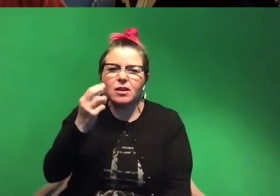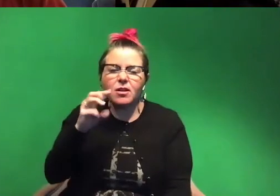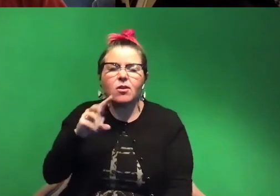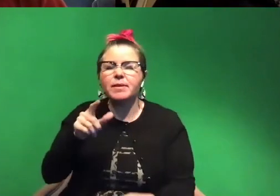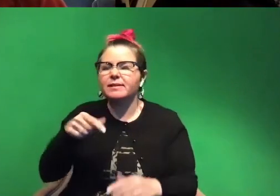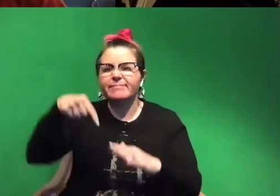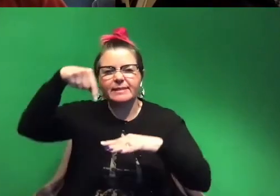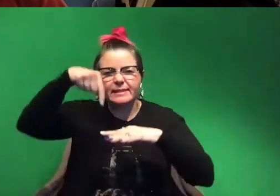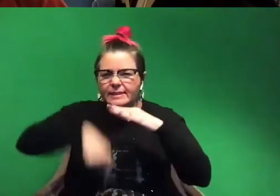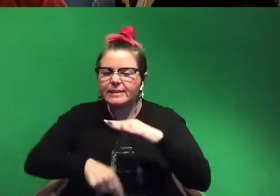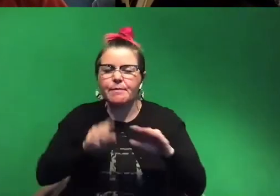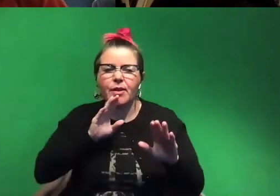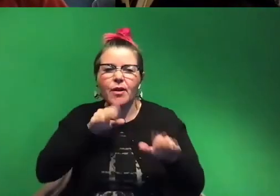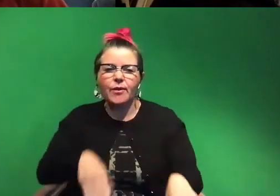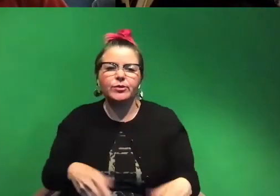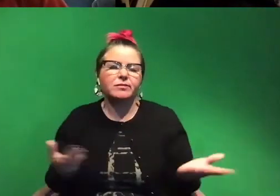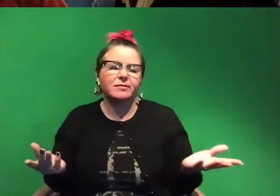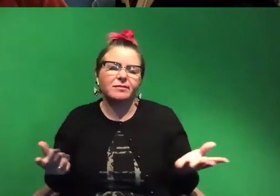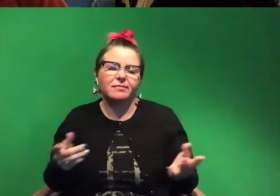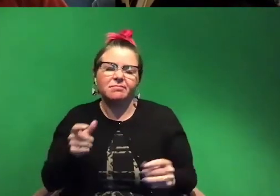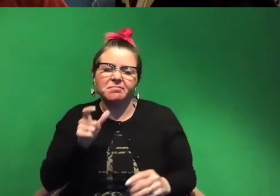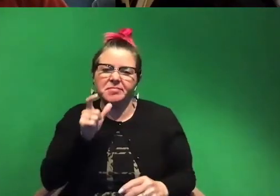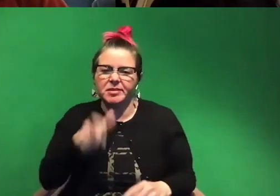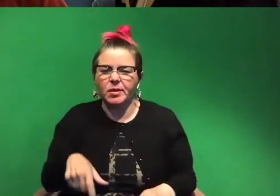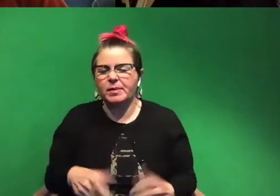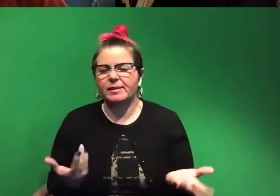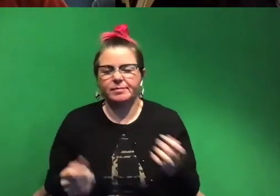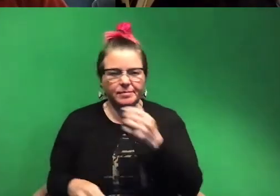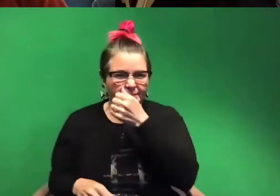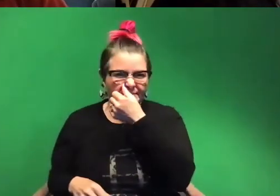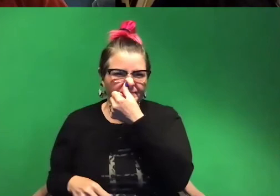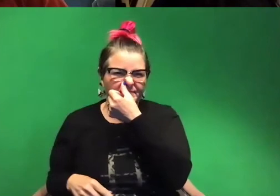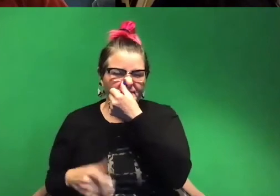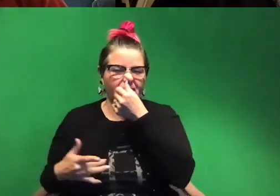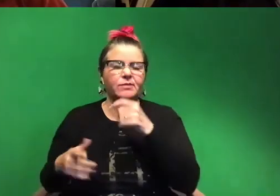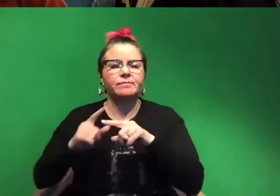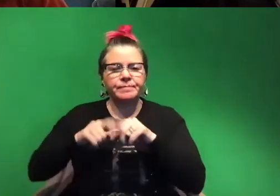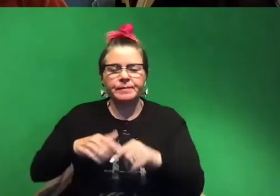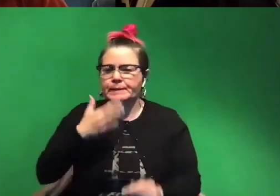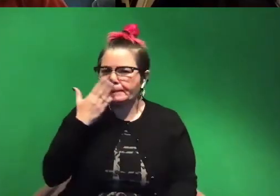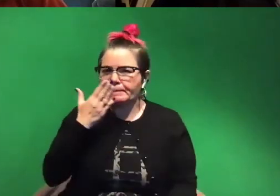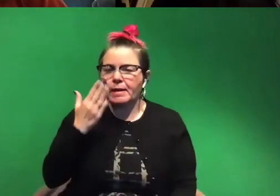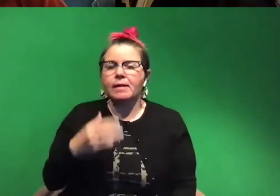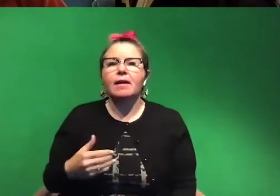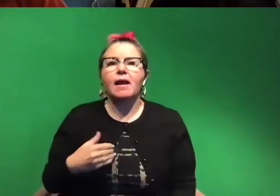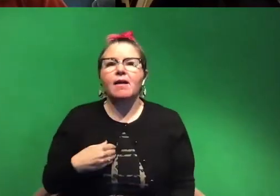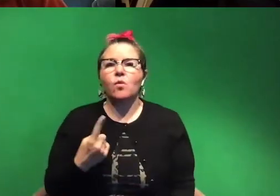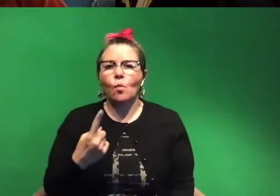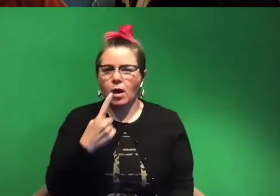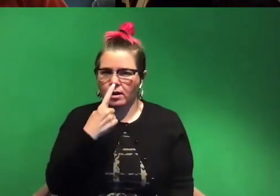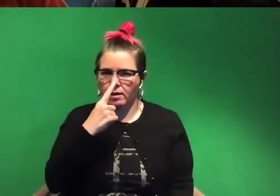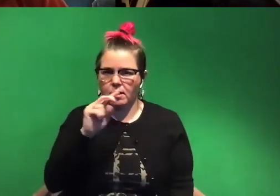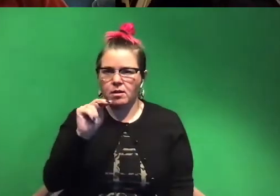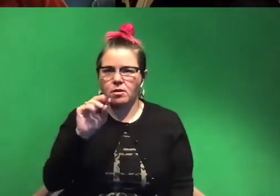in the ocean that it's really not useful for them. They really rely on that sense of smell. They have a single nostril, which they can